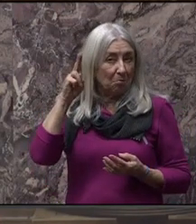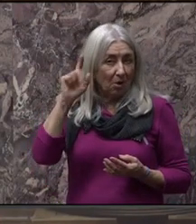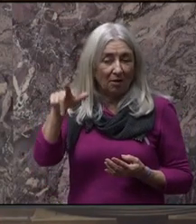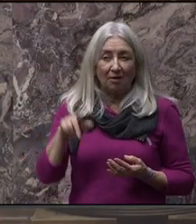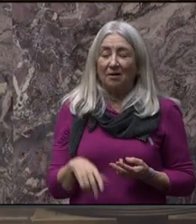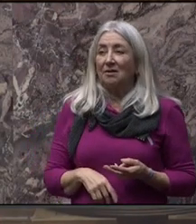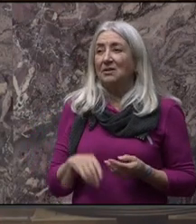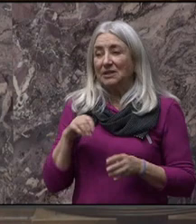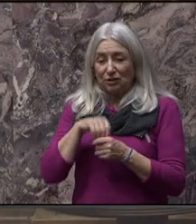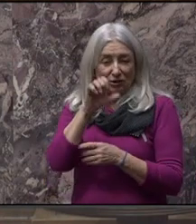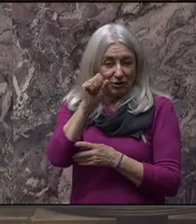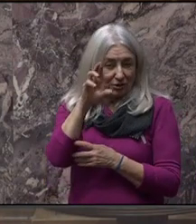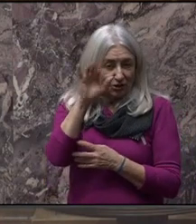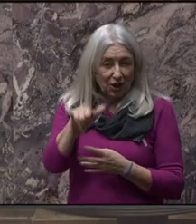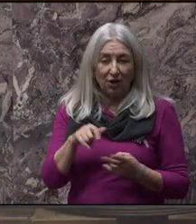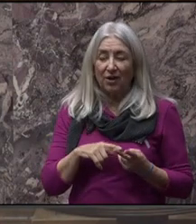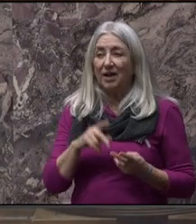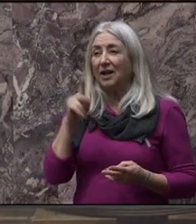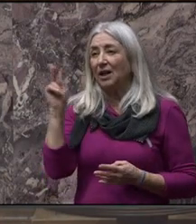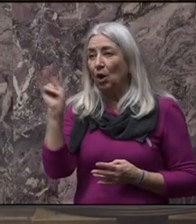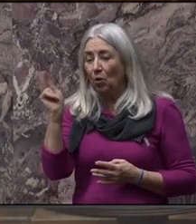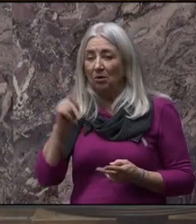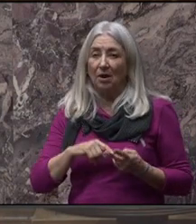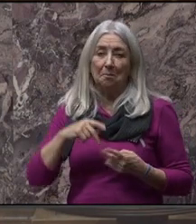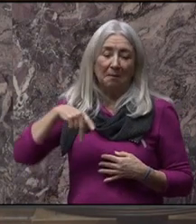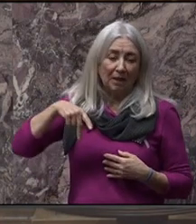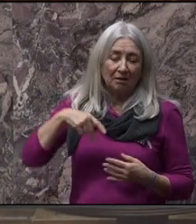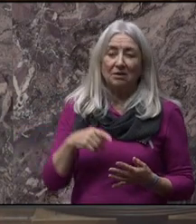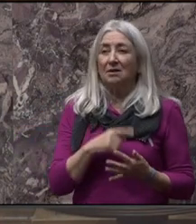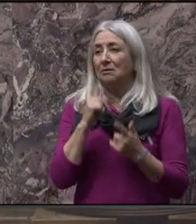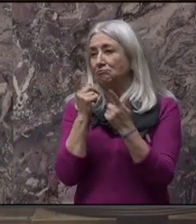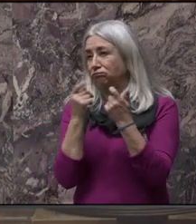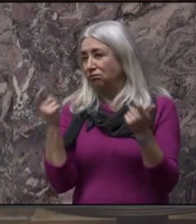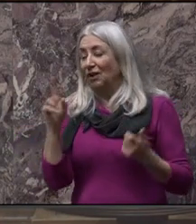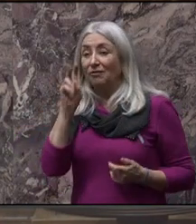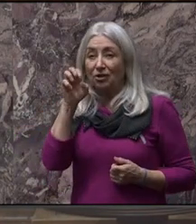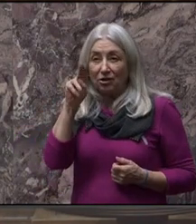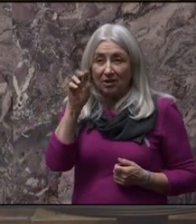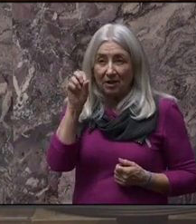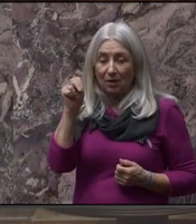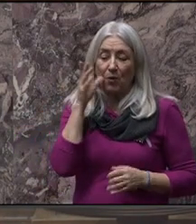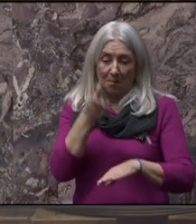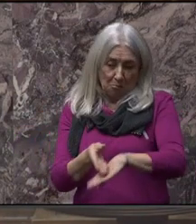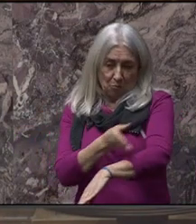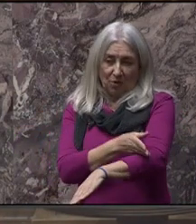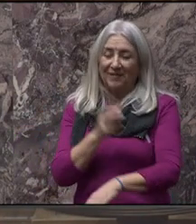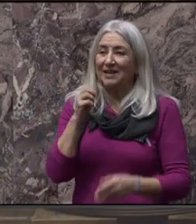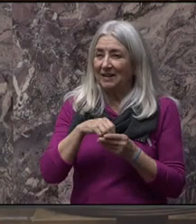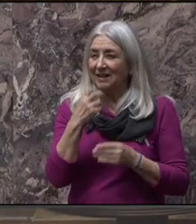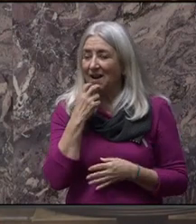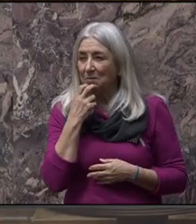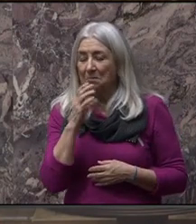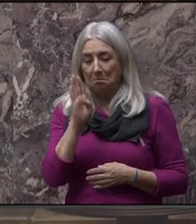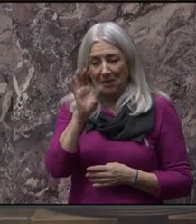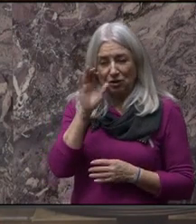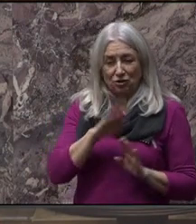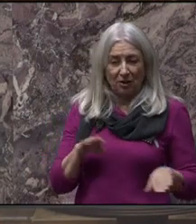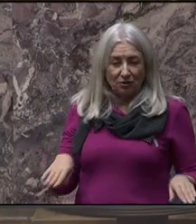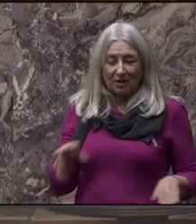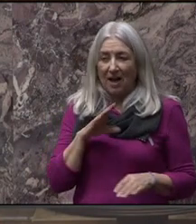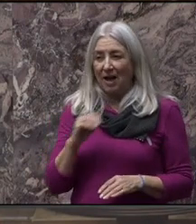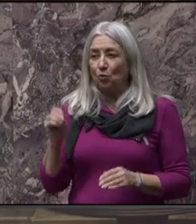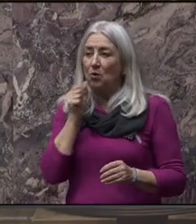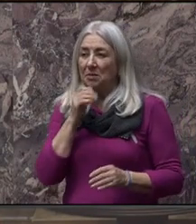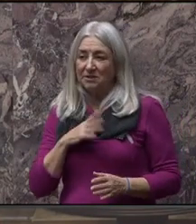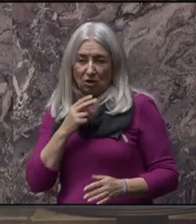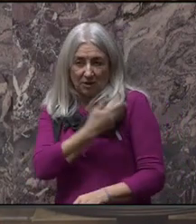Burnaby, Vernon, Kelowna, and Penticton. Major upgrades in Kamloops, the BC Children's and Women's Hospital,